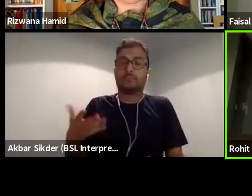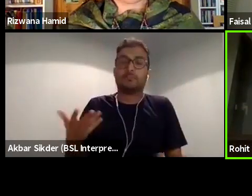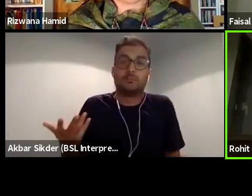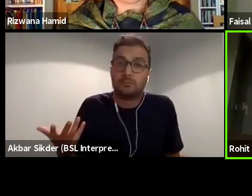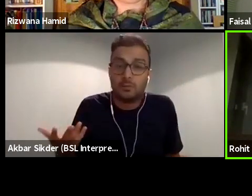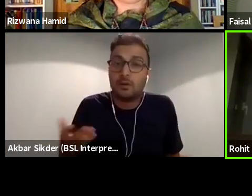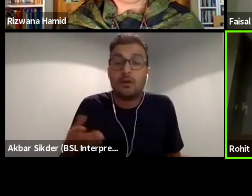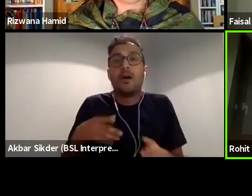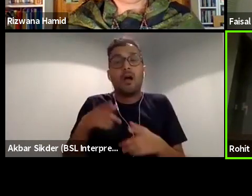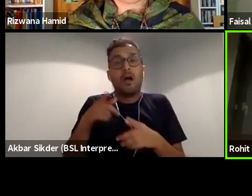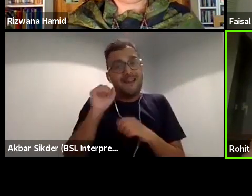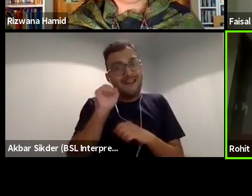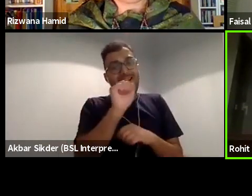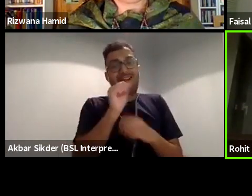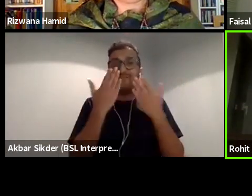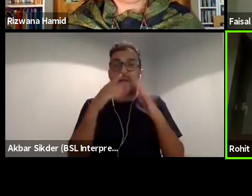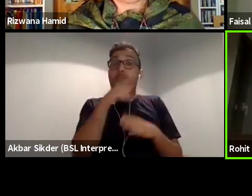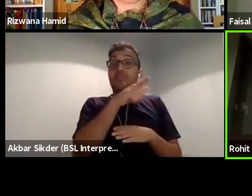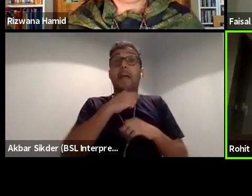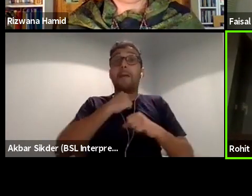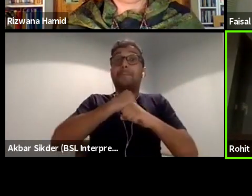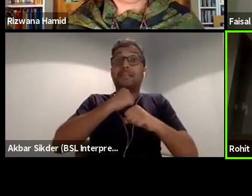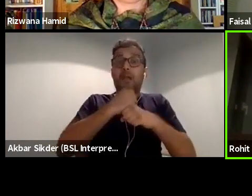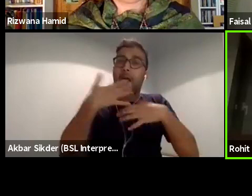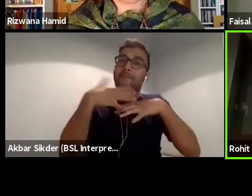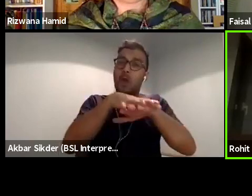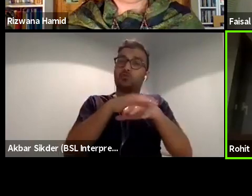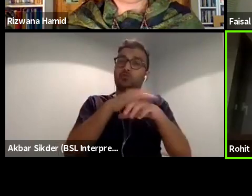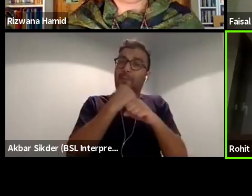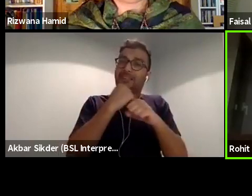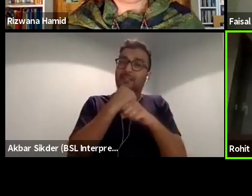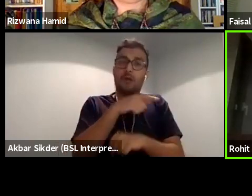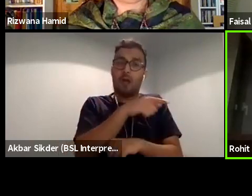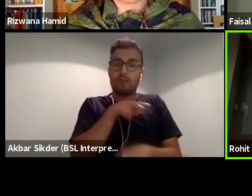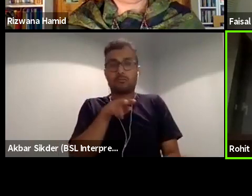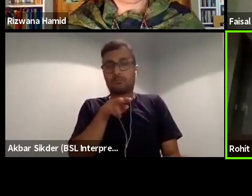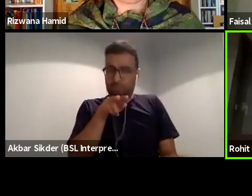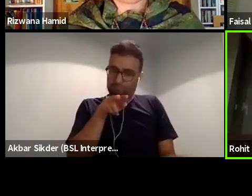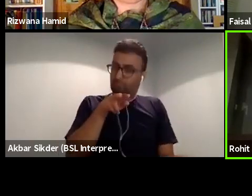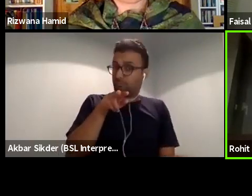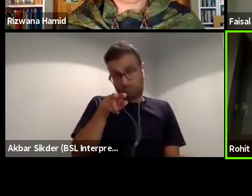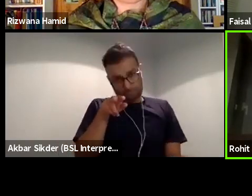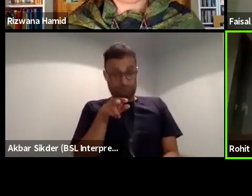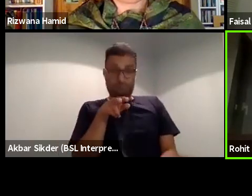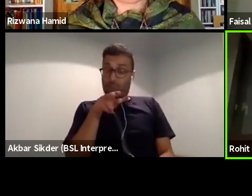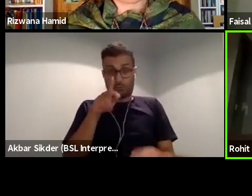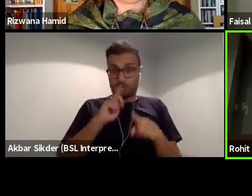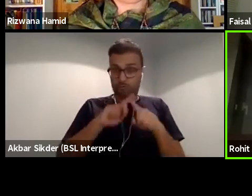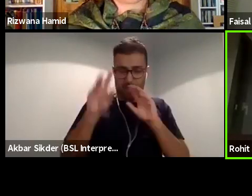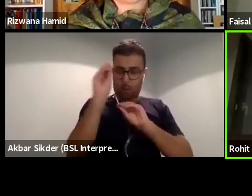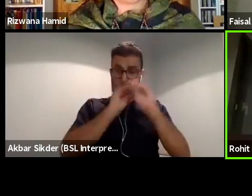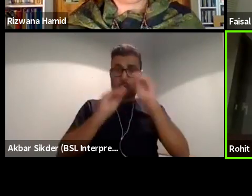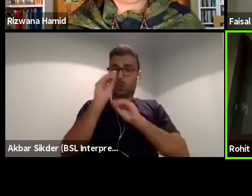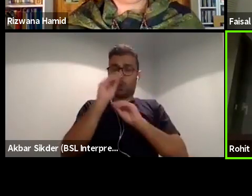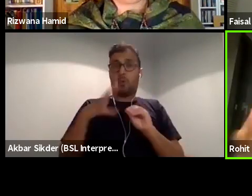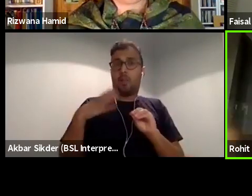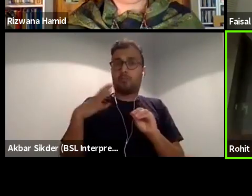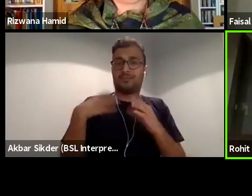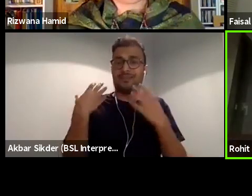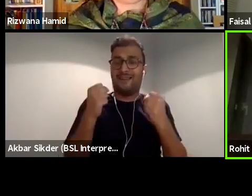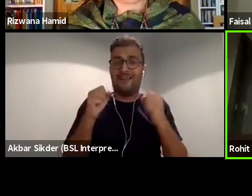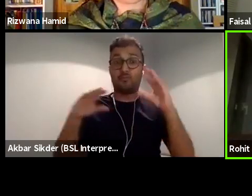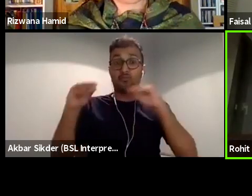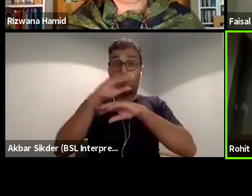what was going on. These narratives were already being spread rapidly, and it's interesting, even